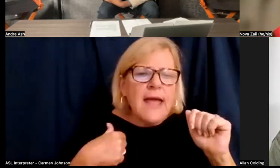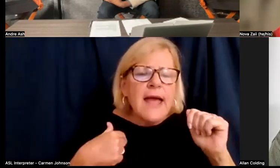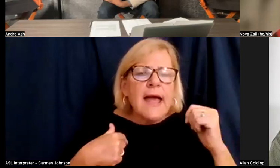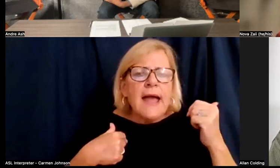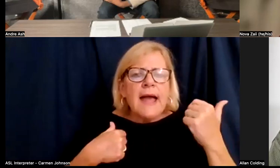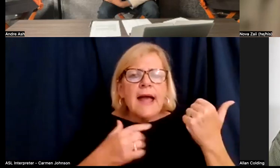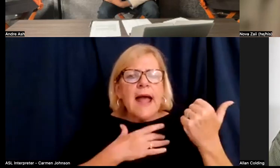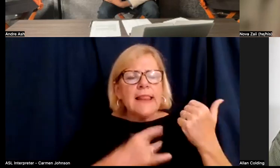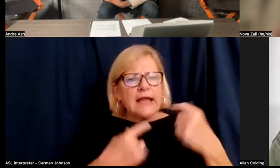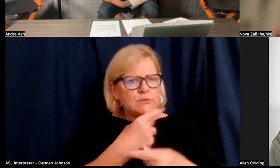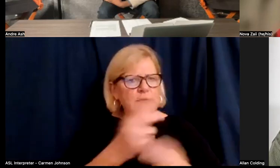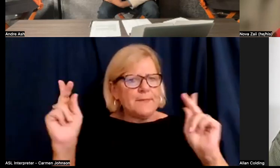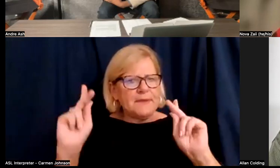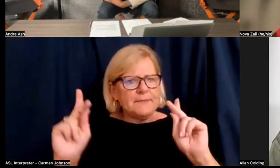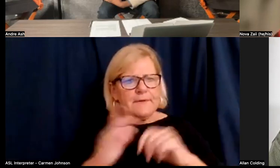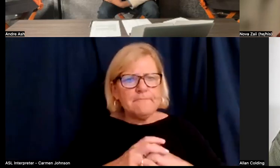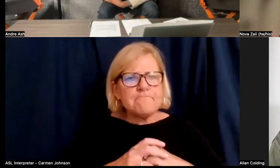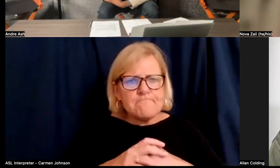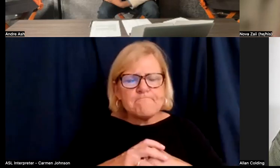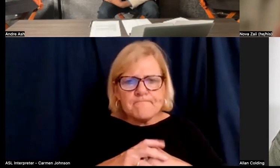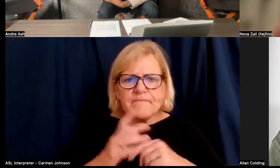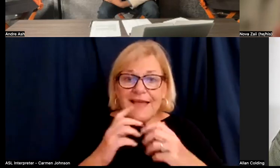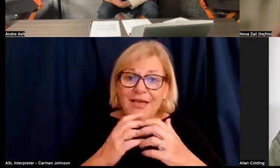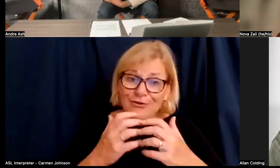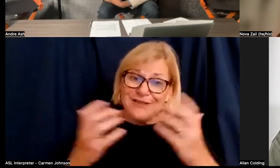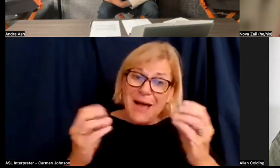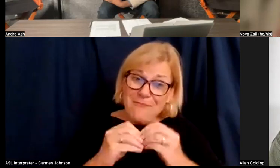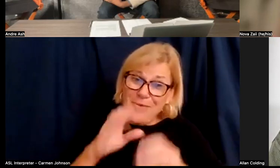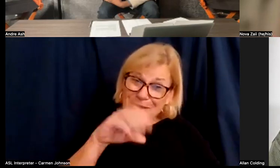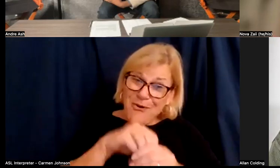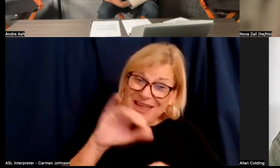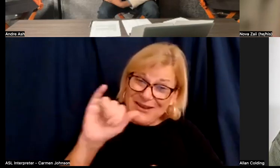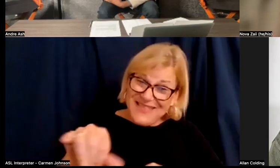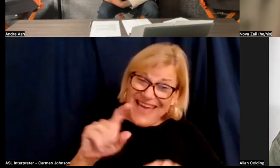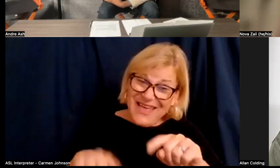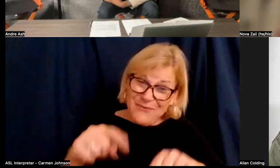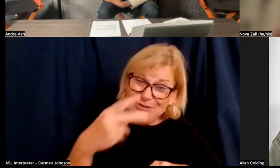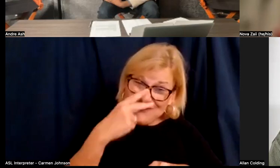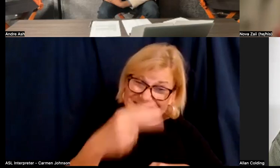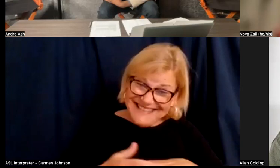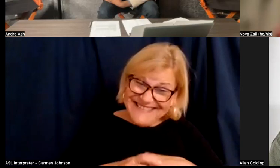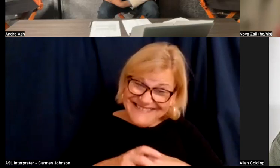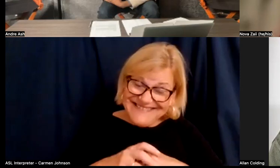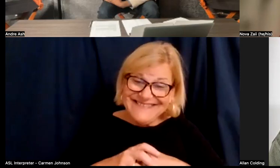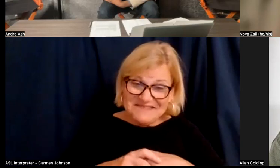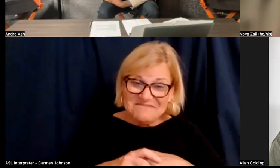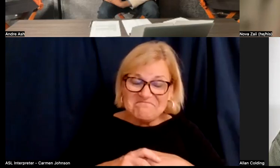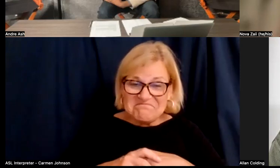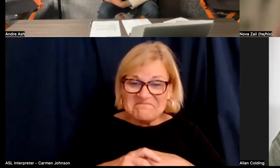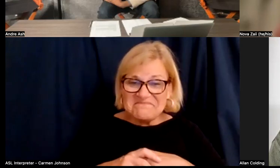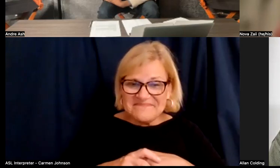know, telling people, look, there's a lot more that's going into this than just what meets the eye.